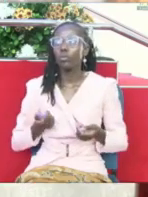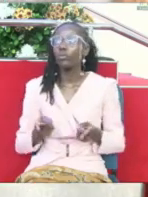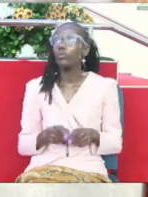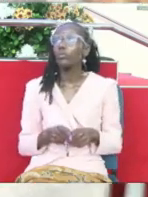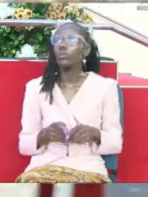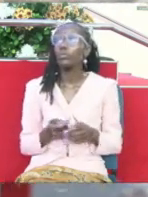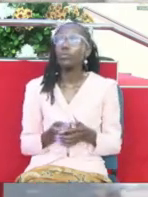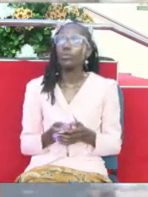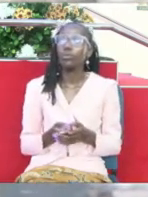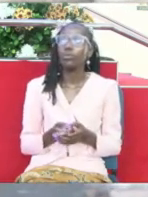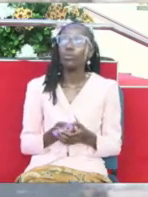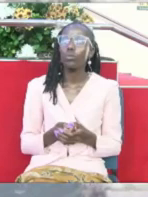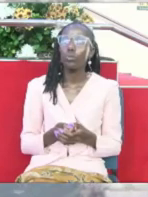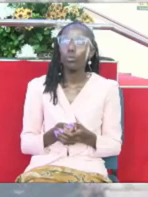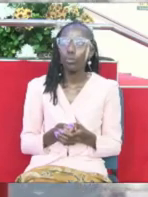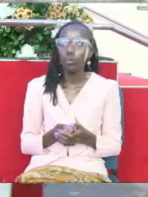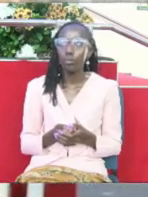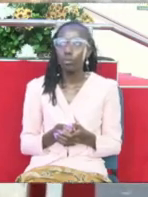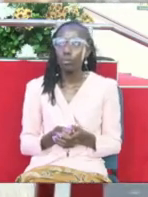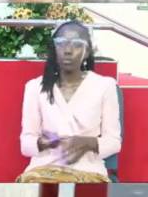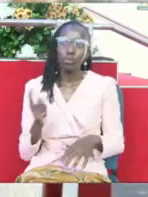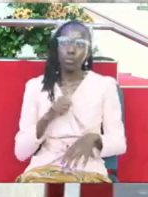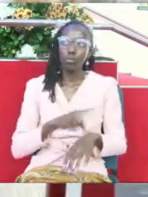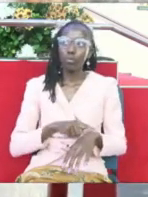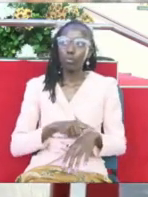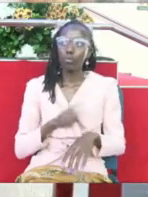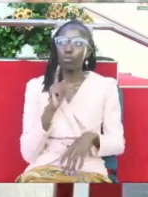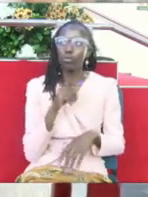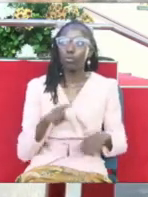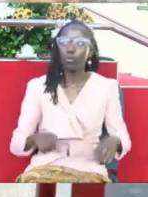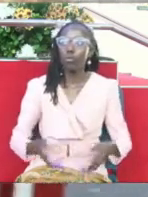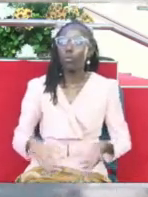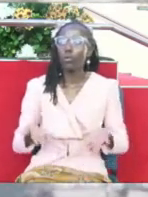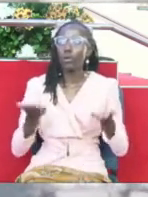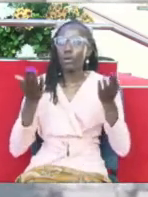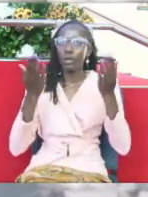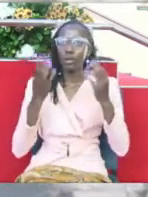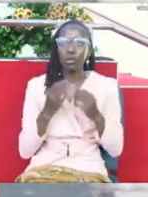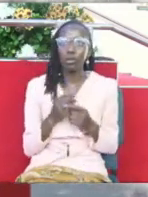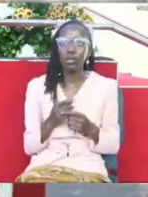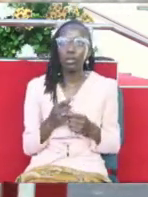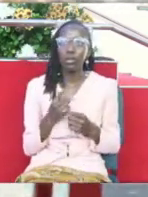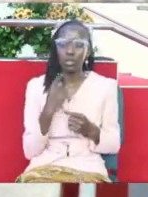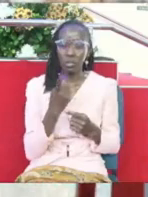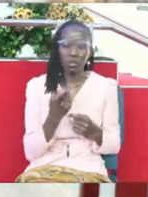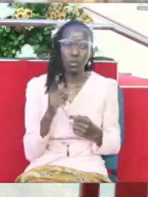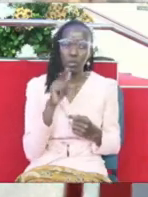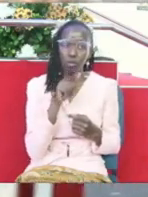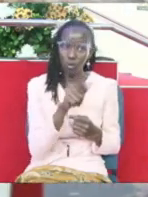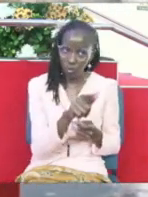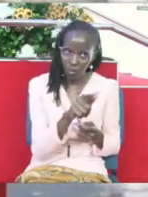your feet. Ni wakati wa kuinuka kwenye miguu yako. And tell yourself. Na ujiambie. This challenge has been here for too long. Changamoto imekuwa hapa kwa muda mrefu. I